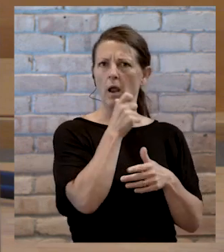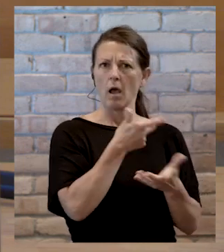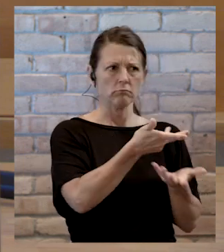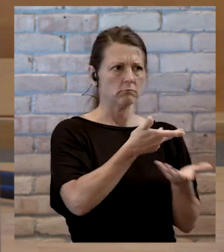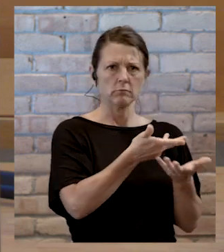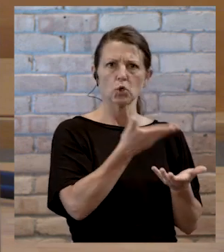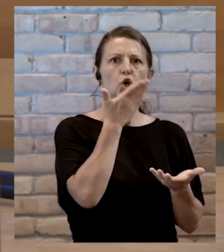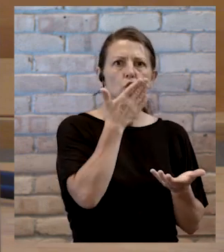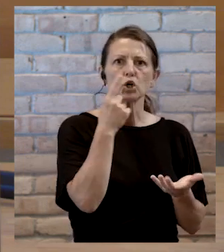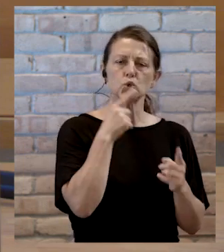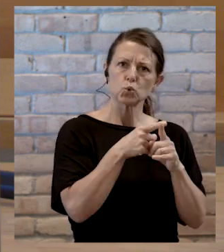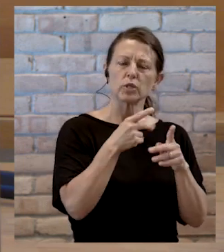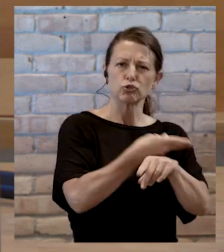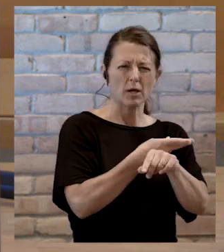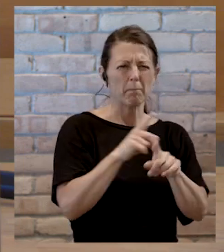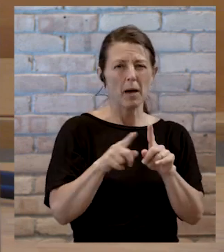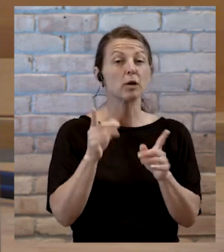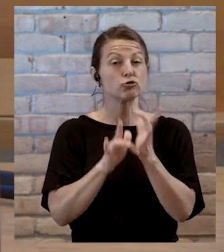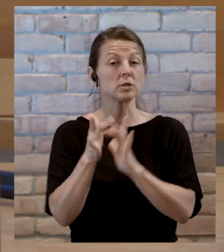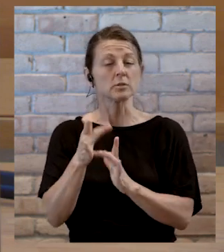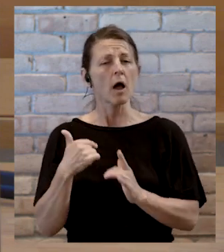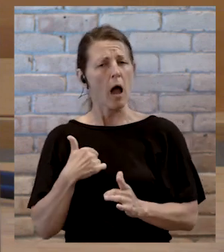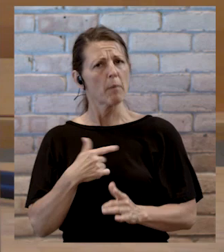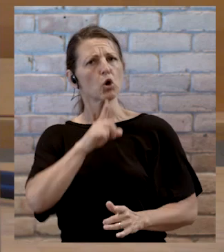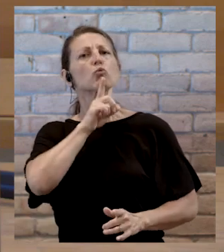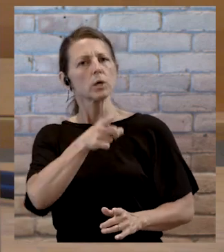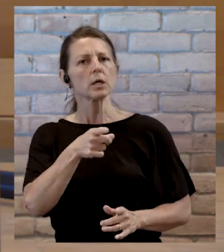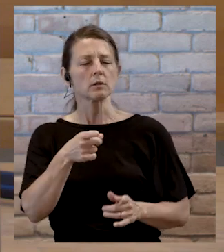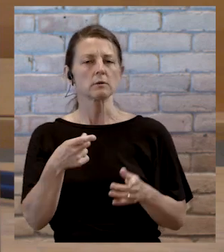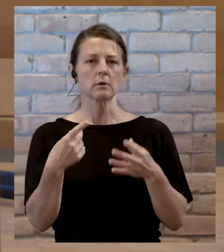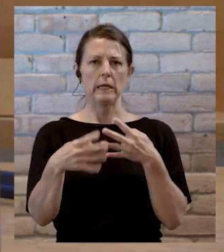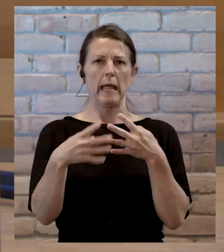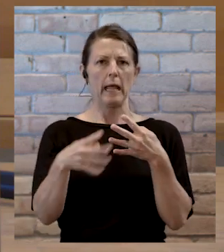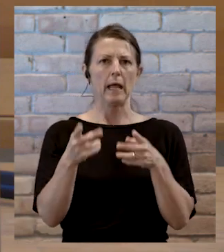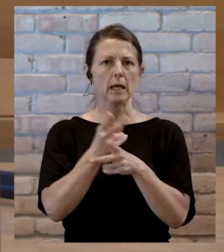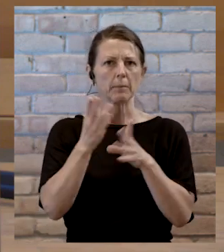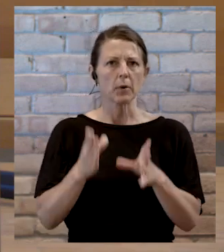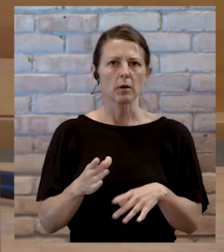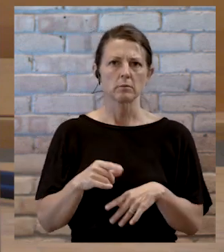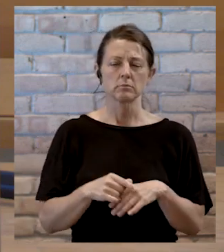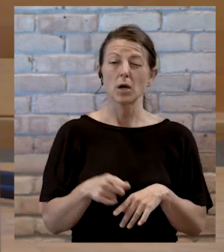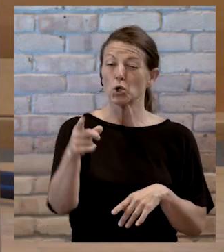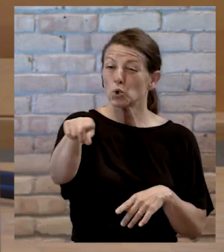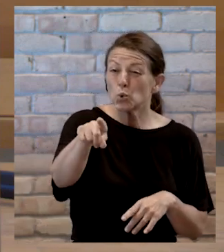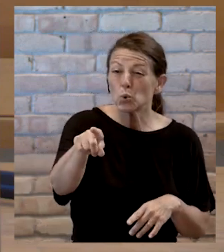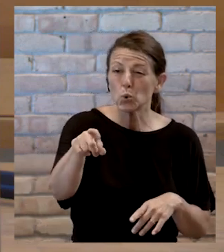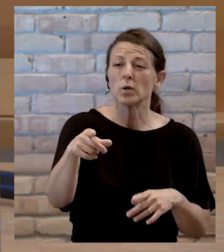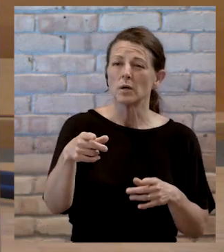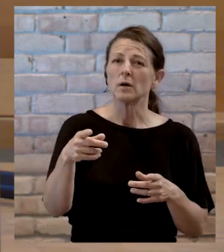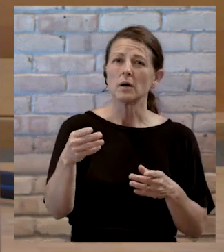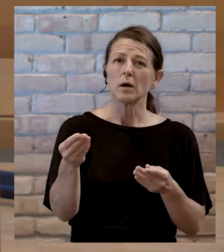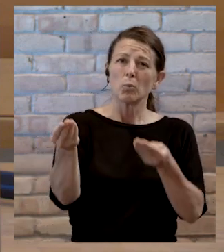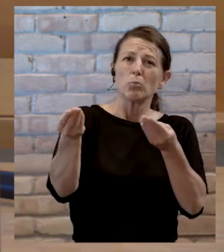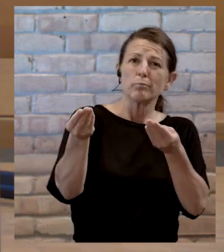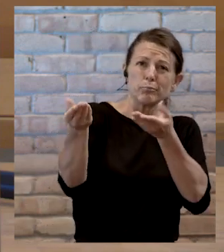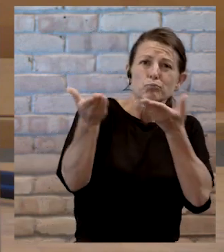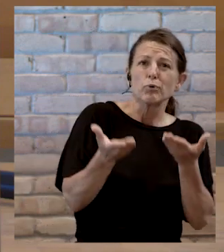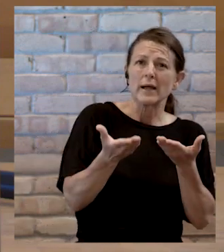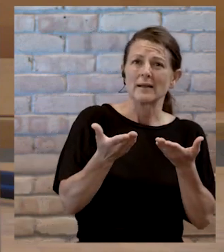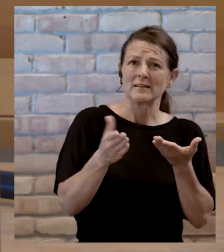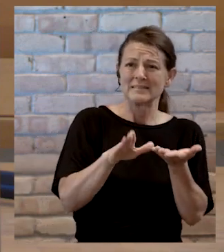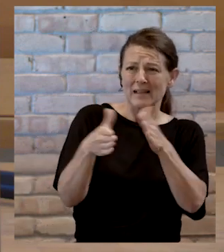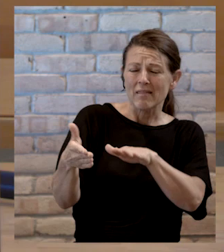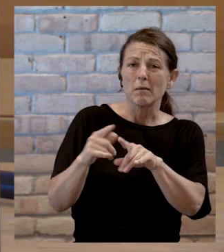gatekeeper. And then Jesus says, you bring death, but I bring